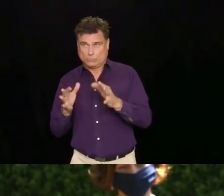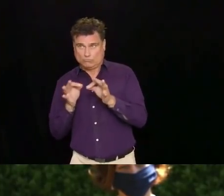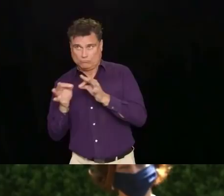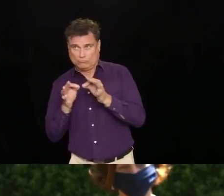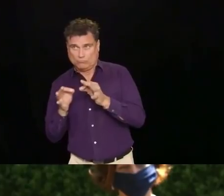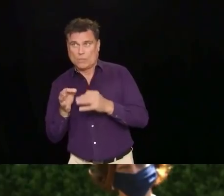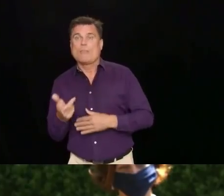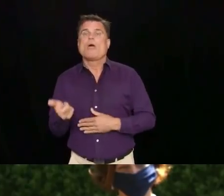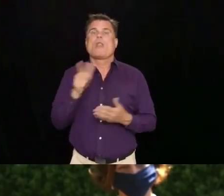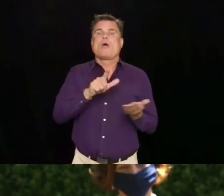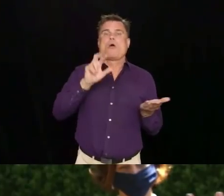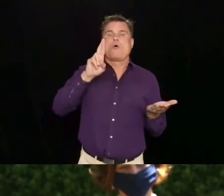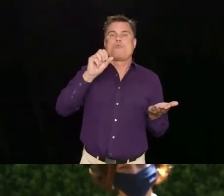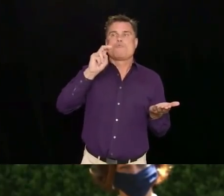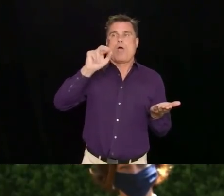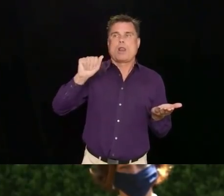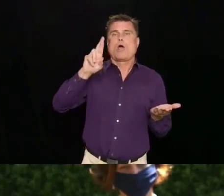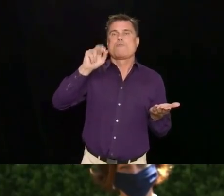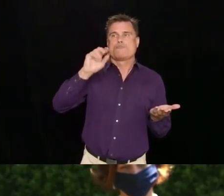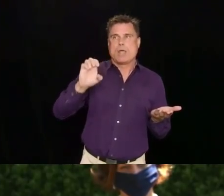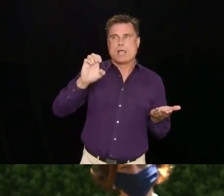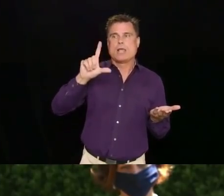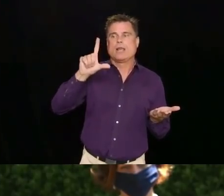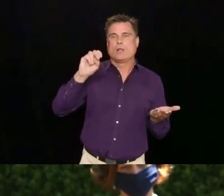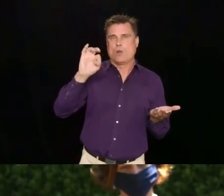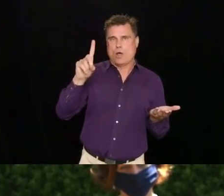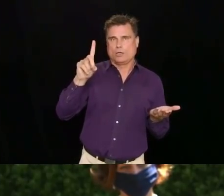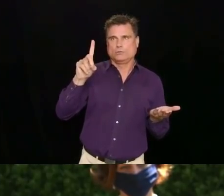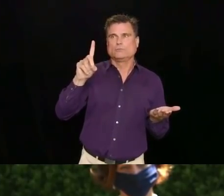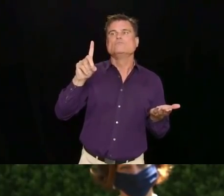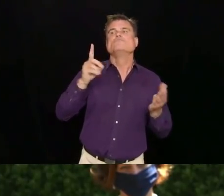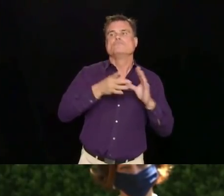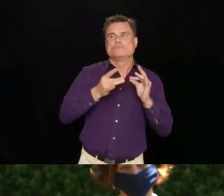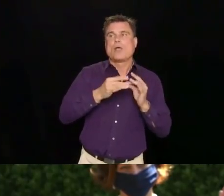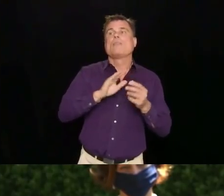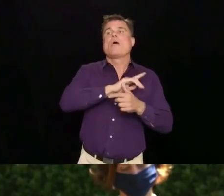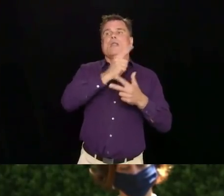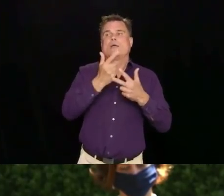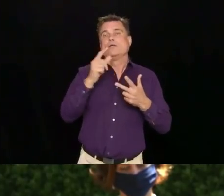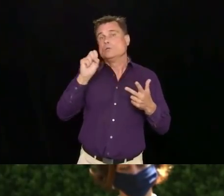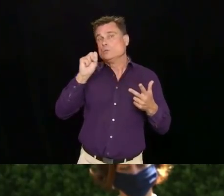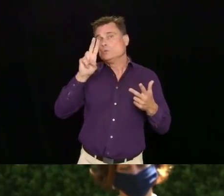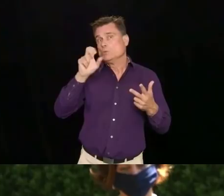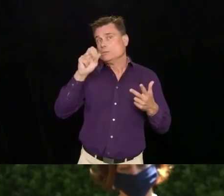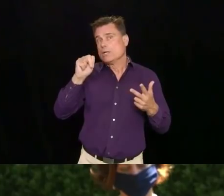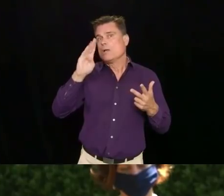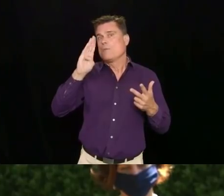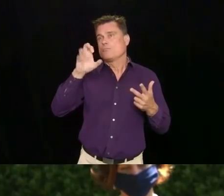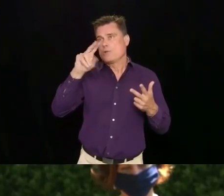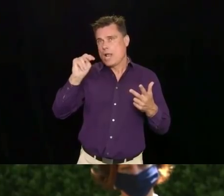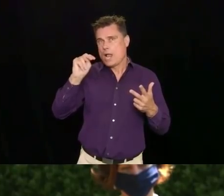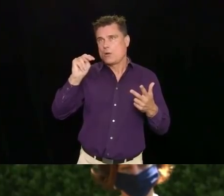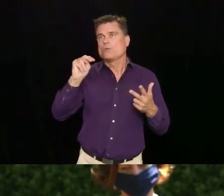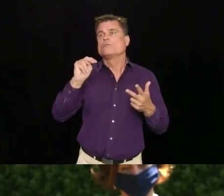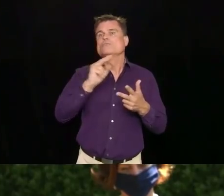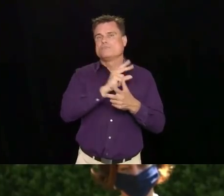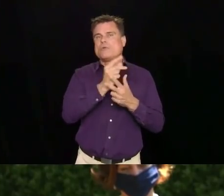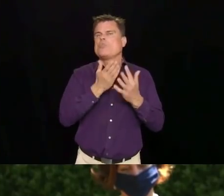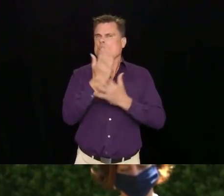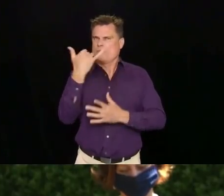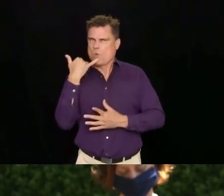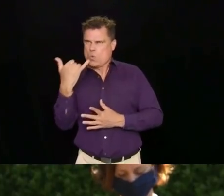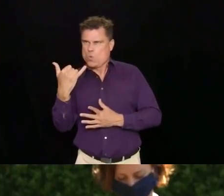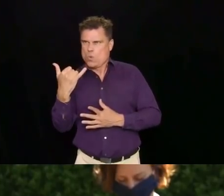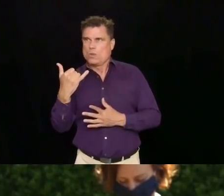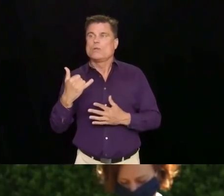Ronna-Rae Leonard, then Susan Brown, who are going to speak remotely. And then we're going to close with Michelle Mungall,